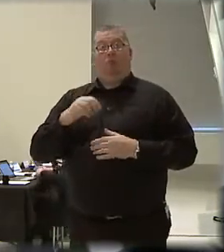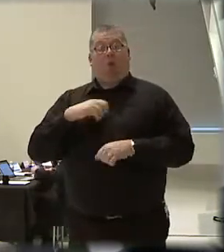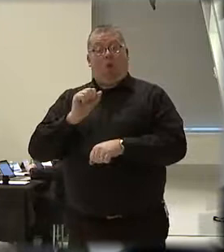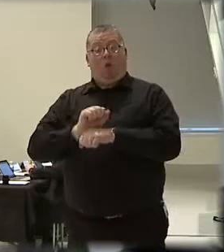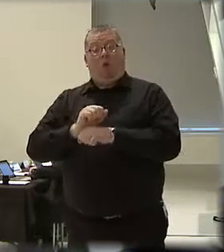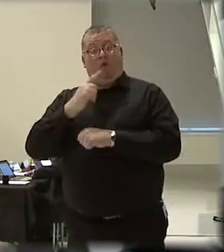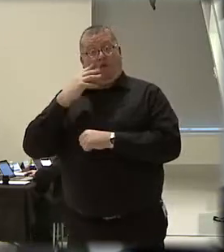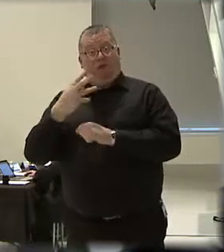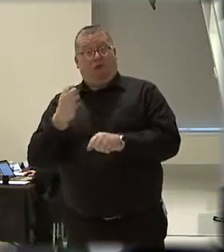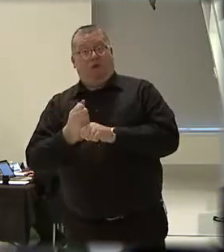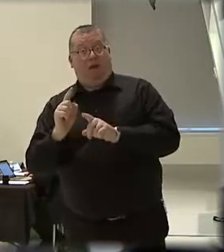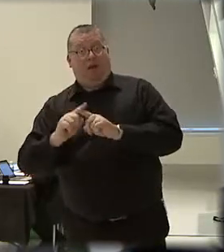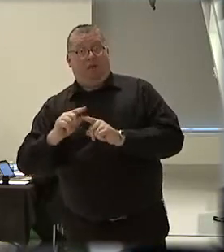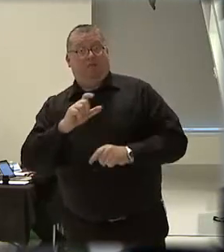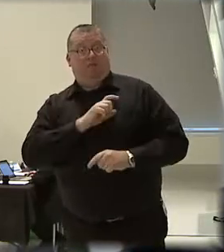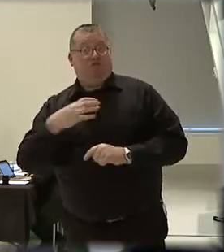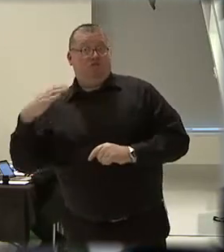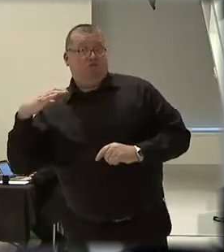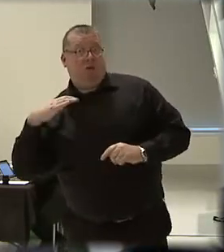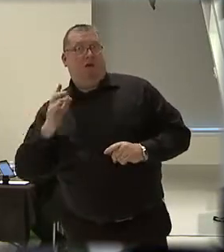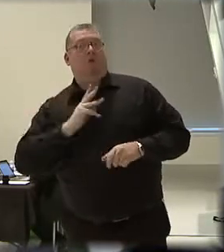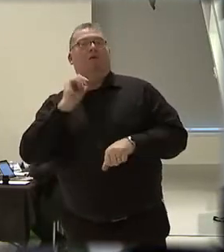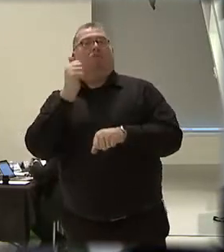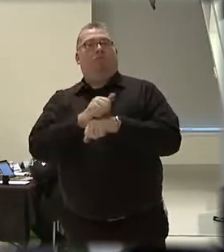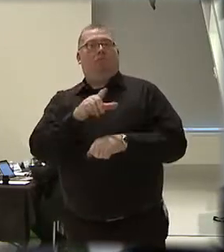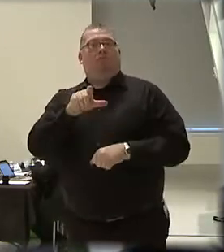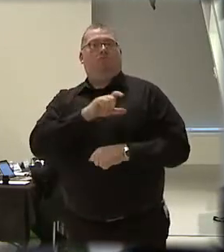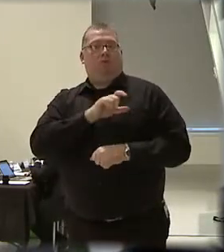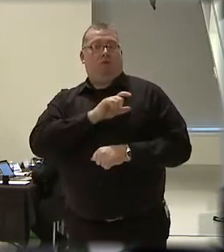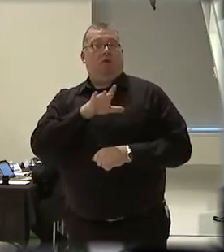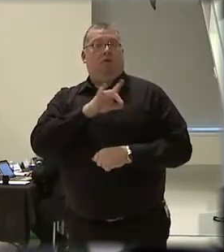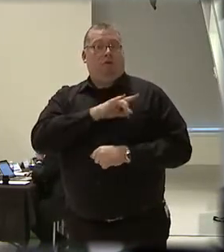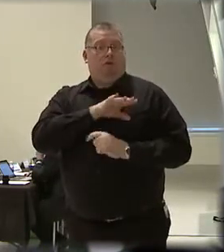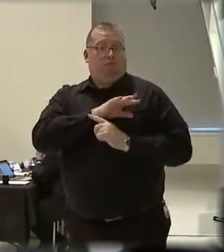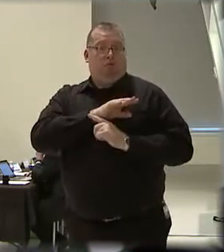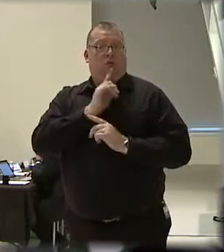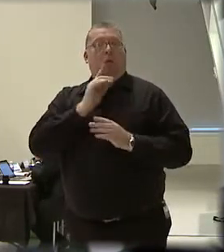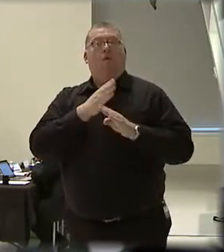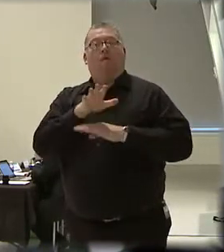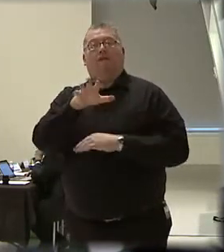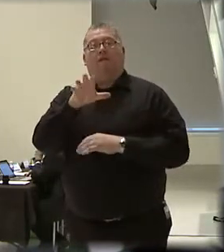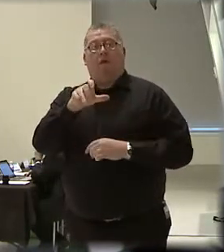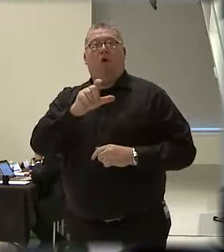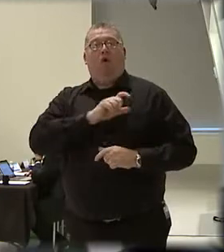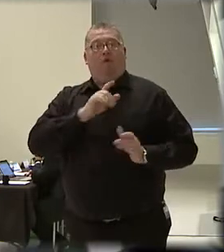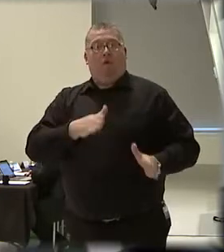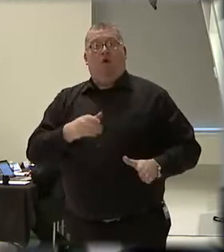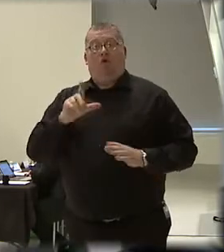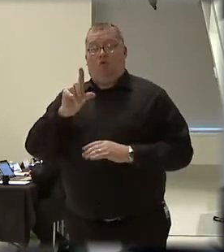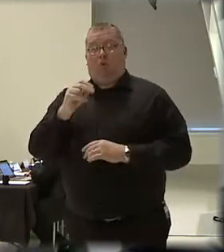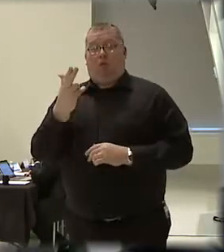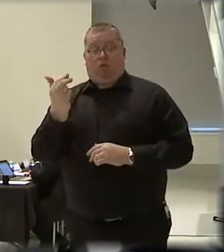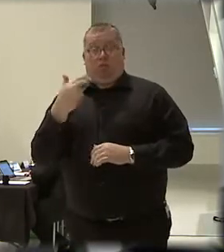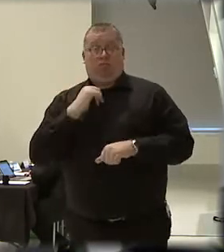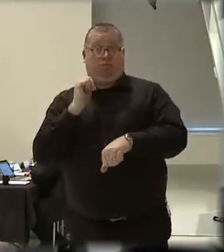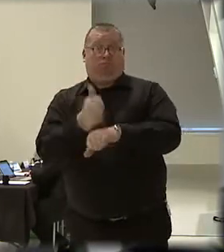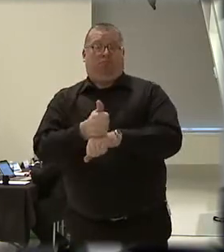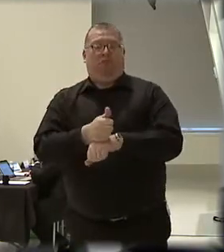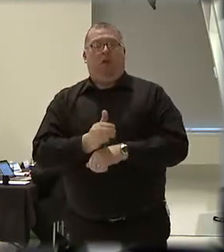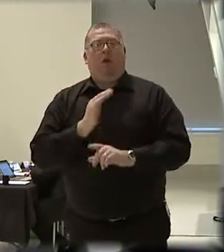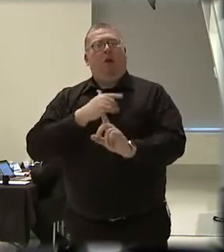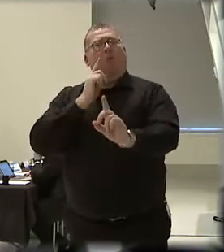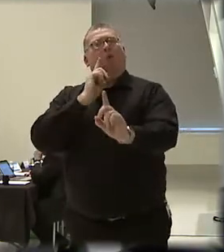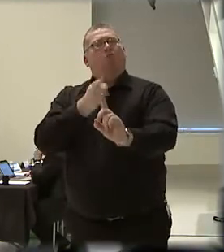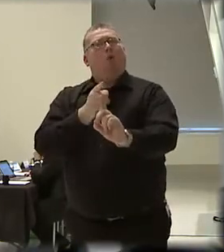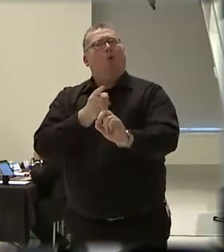as chief, we implemented police body cameras across more than 500 field officers in 2013. Our goal